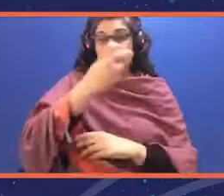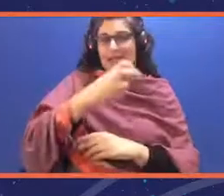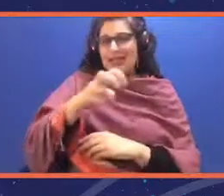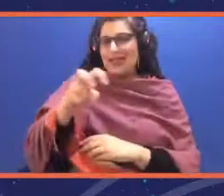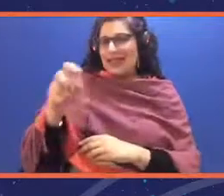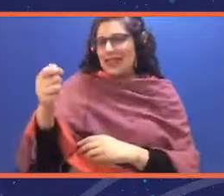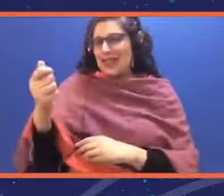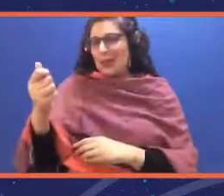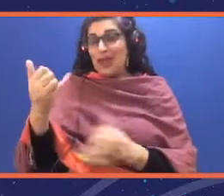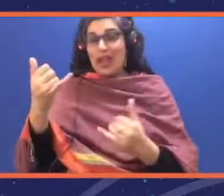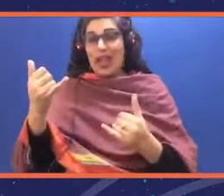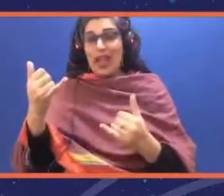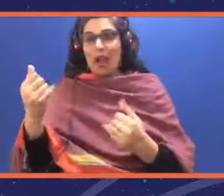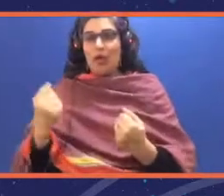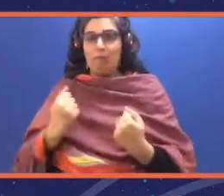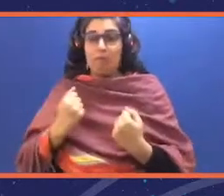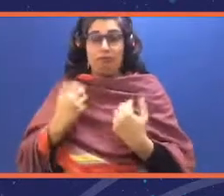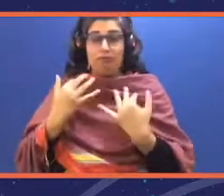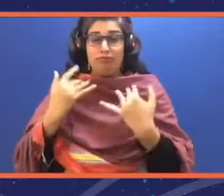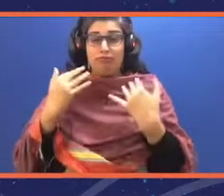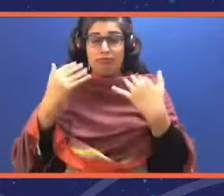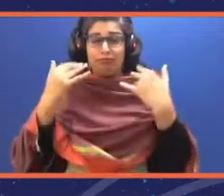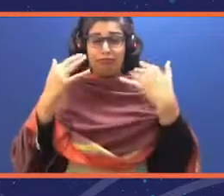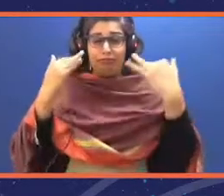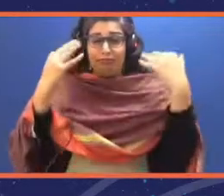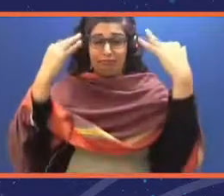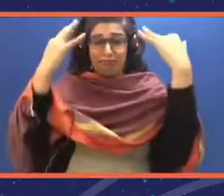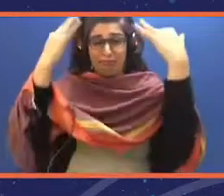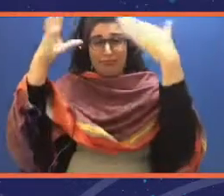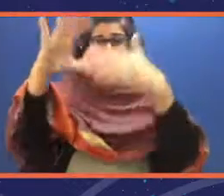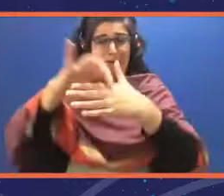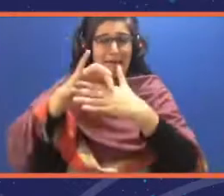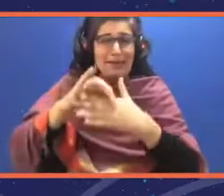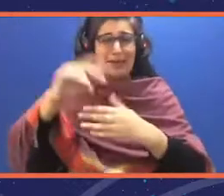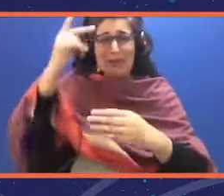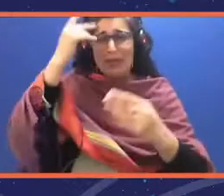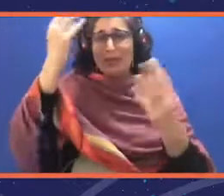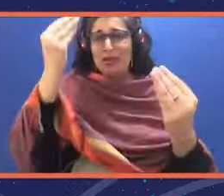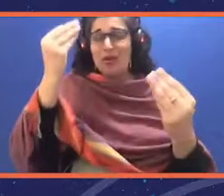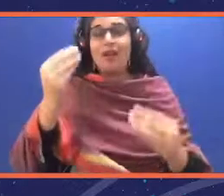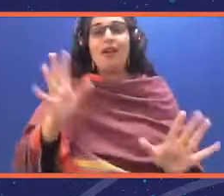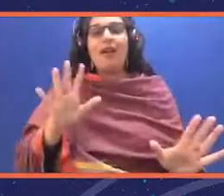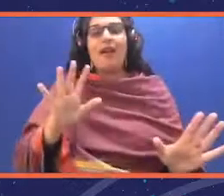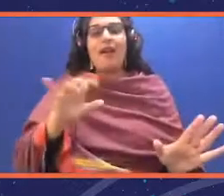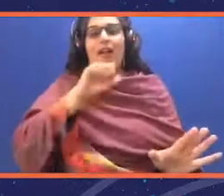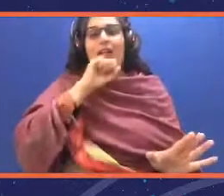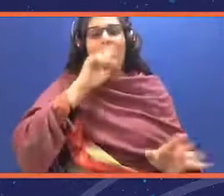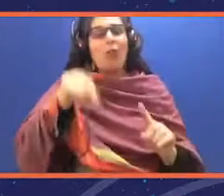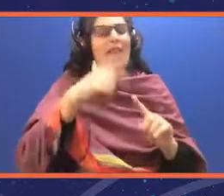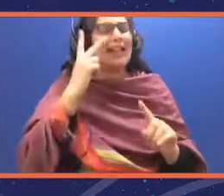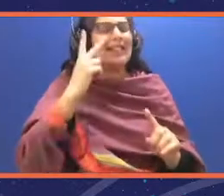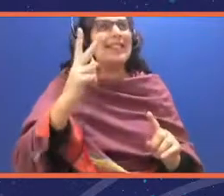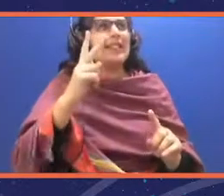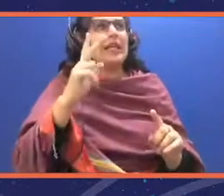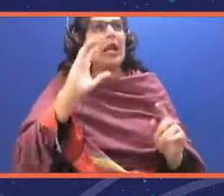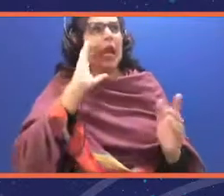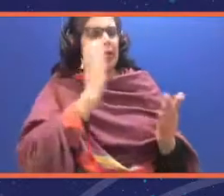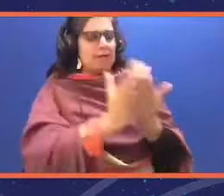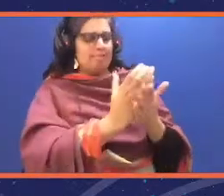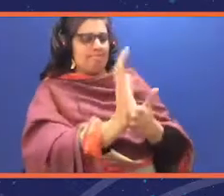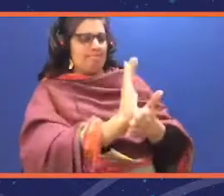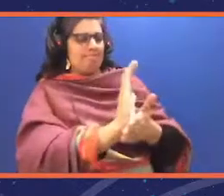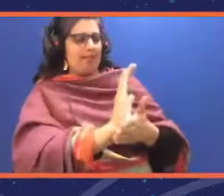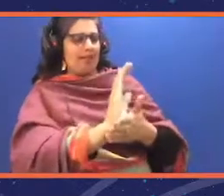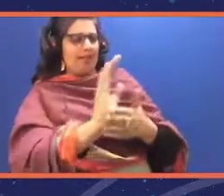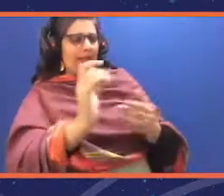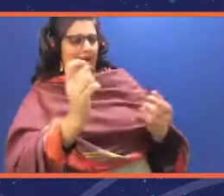we're inundated with content and political information. Personally, I love it when I see a beautiful graphic and visual that can convey the things that I'm feeling in the